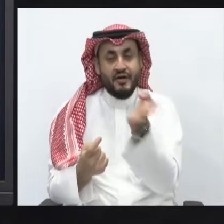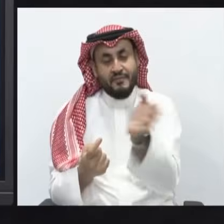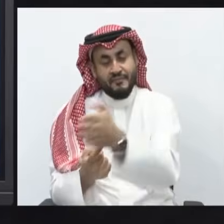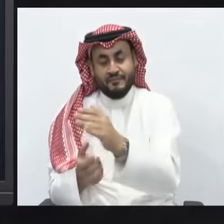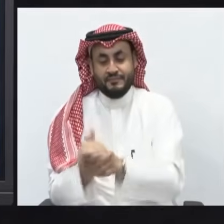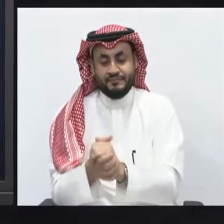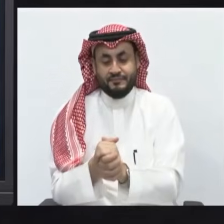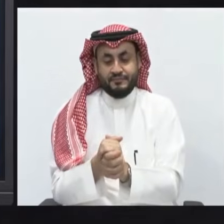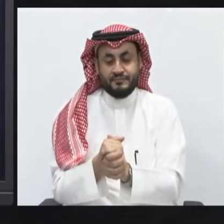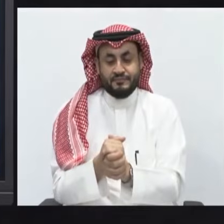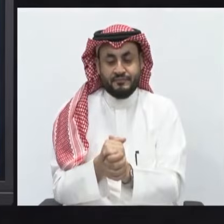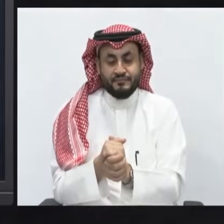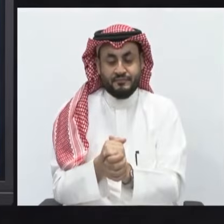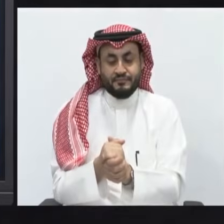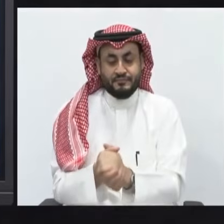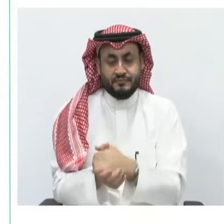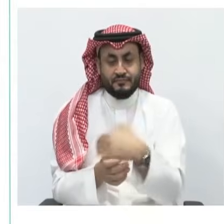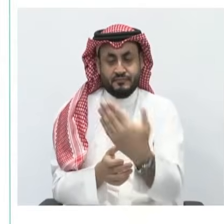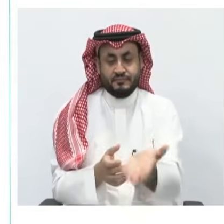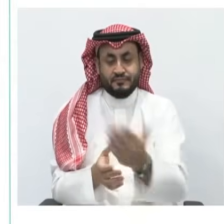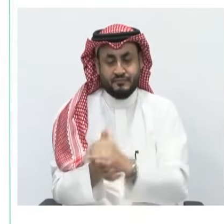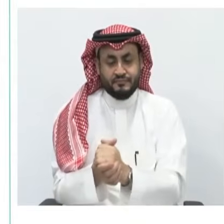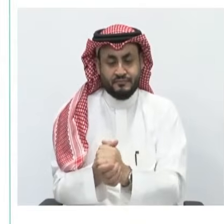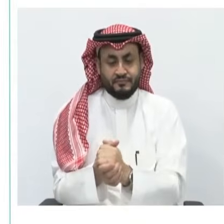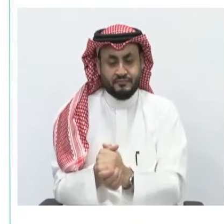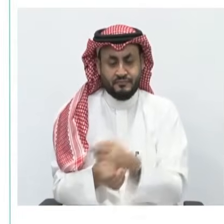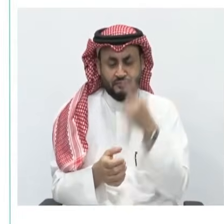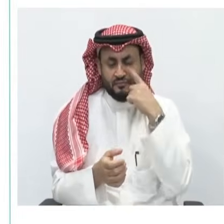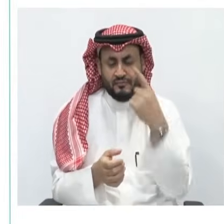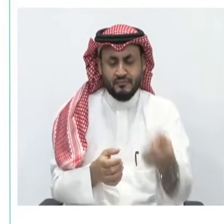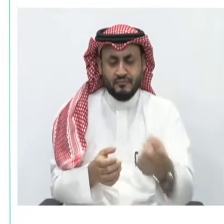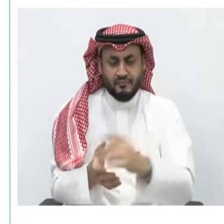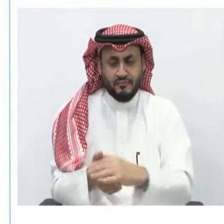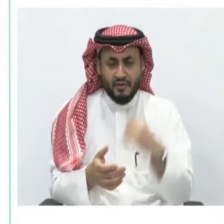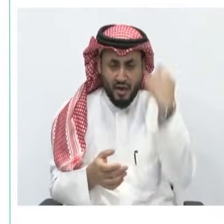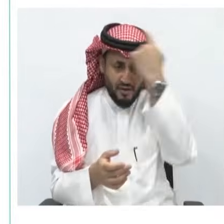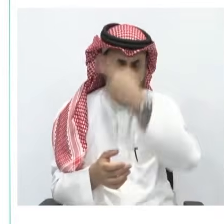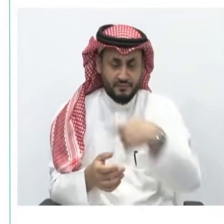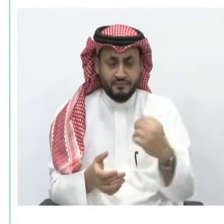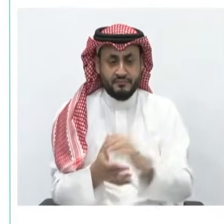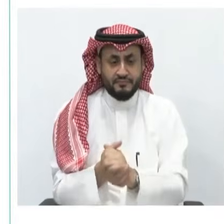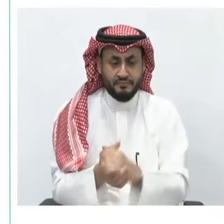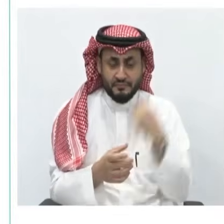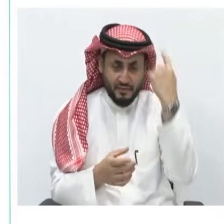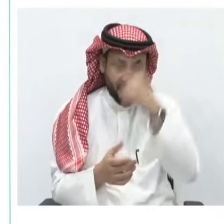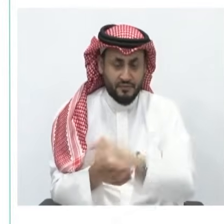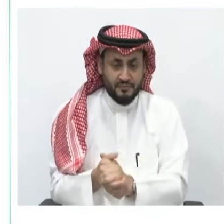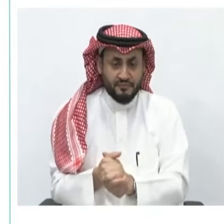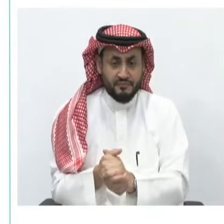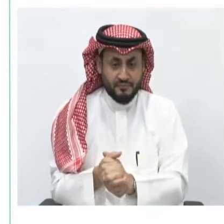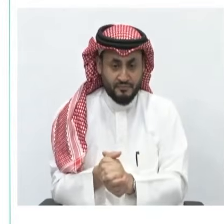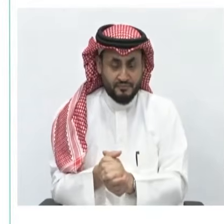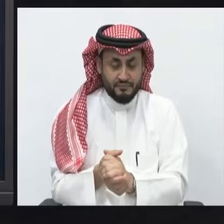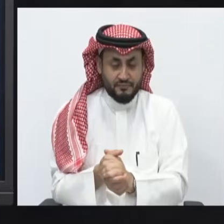in more than one. Okay, let's see it. Okay, look at his head. This is a head, isn't